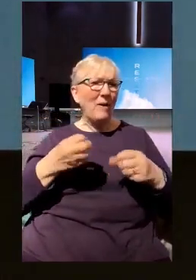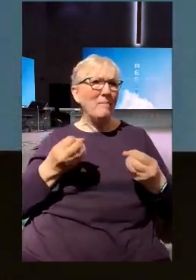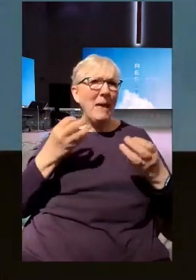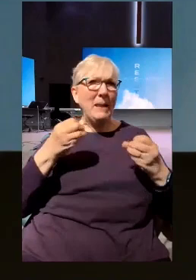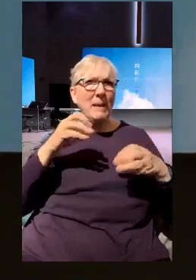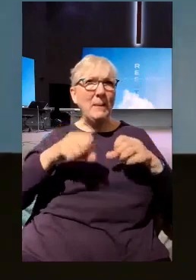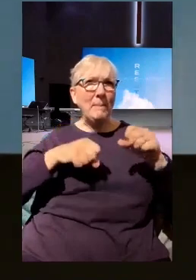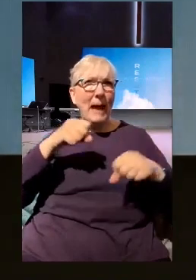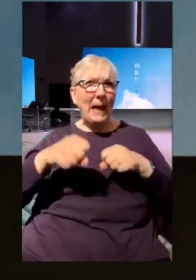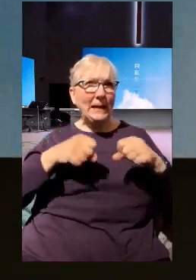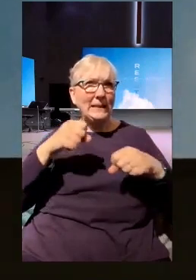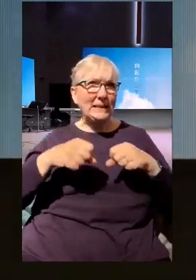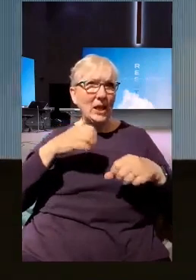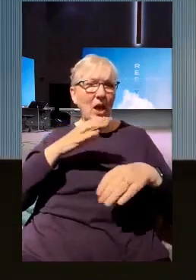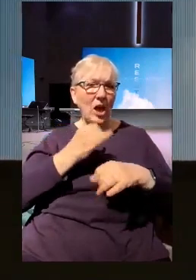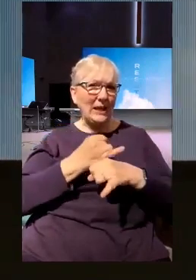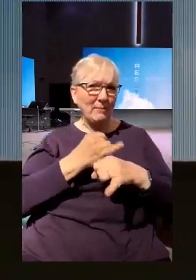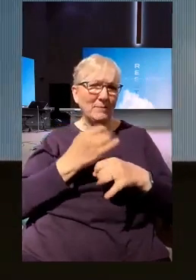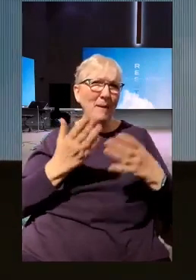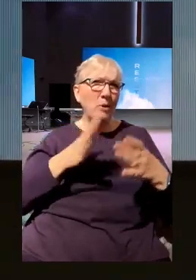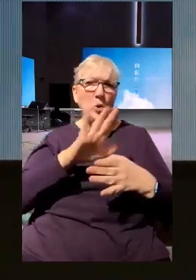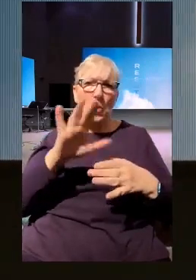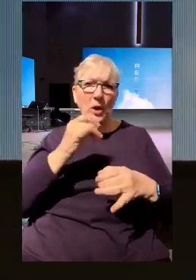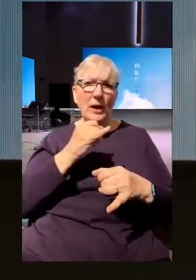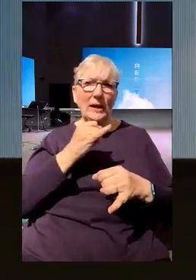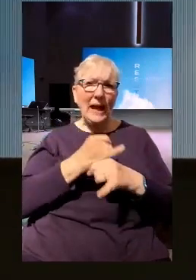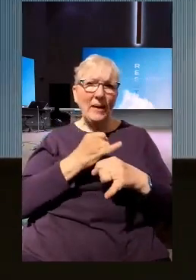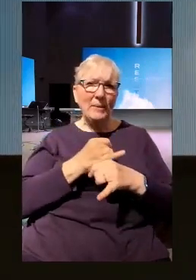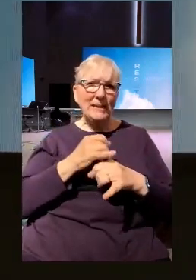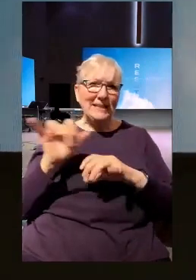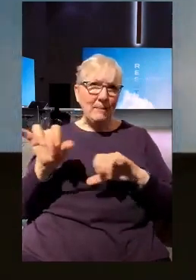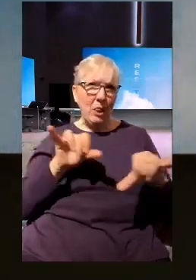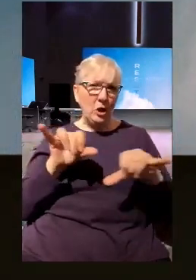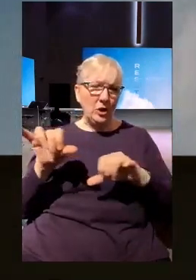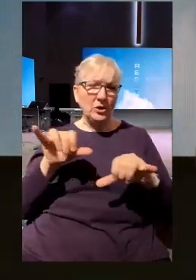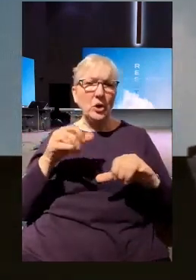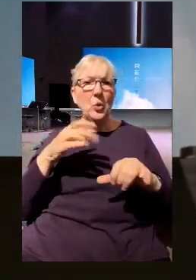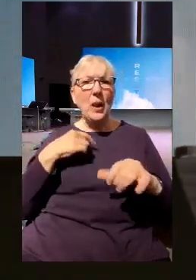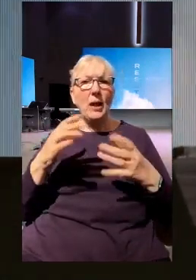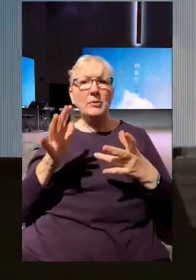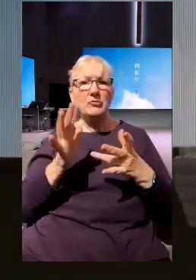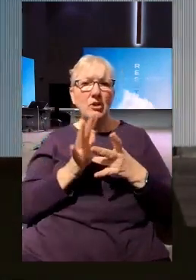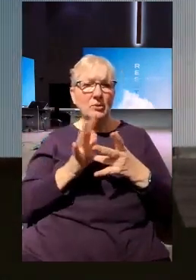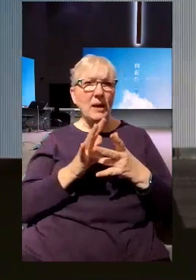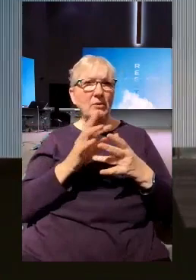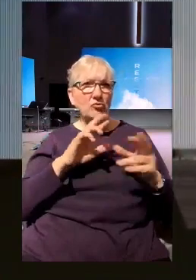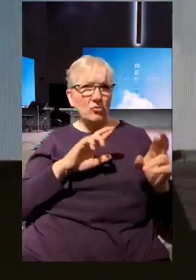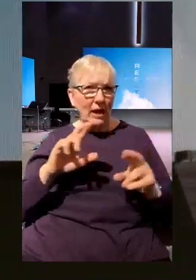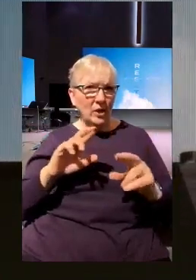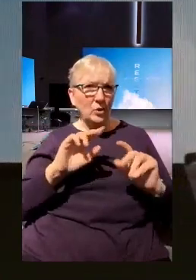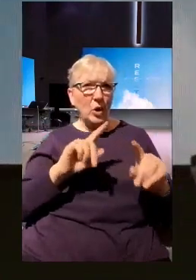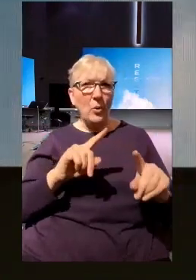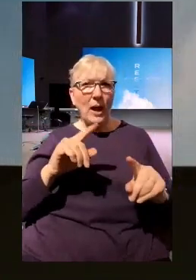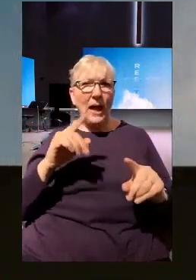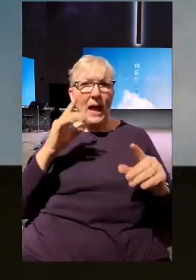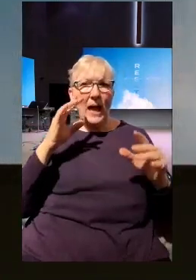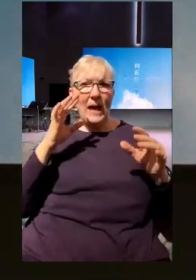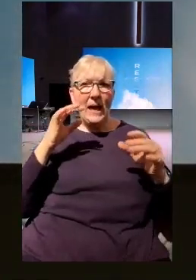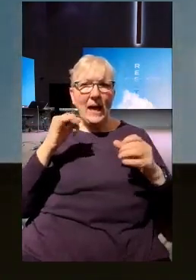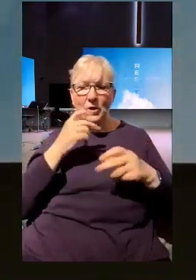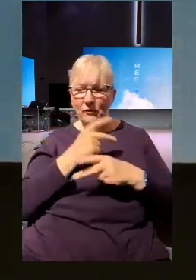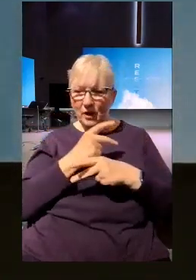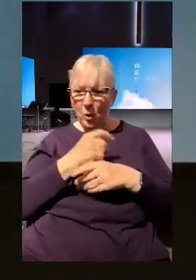campus that was similar. And when I was a freshman and I was preparing to go, I decided I knew which bike I wanted to take.